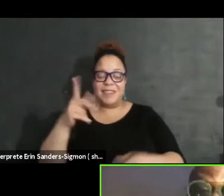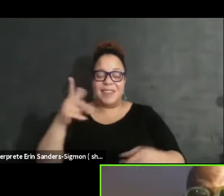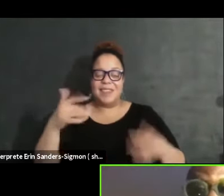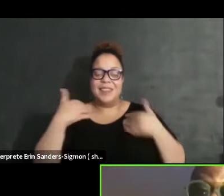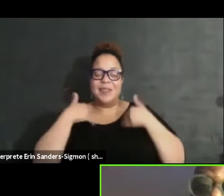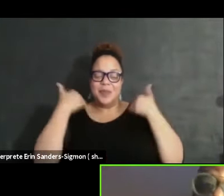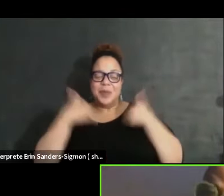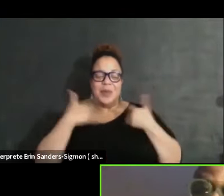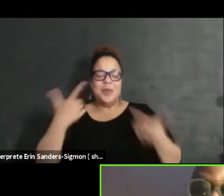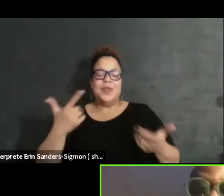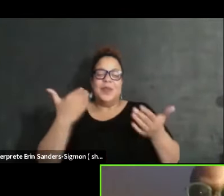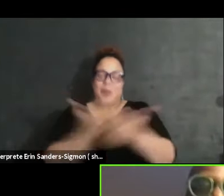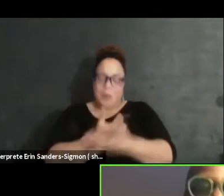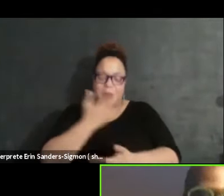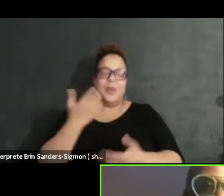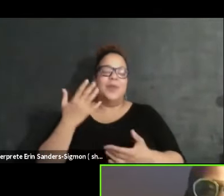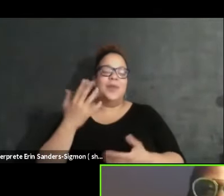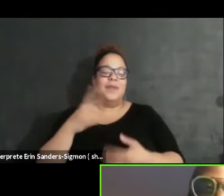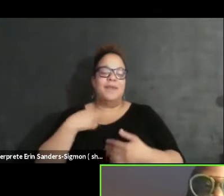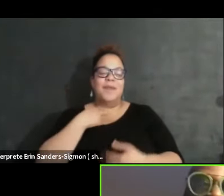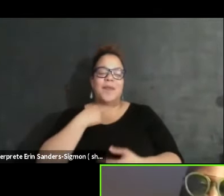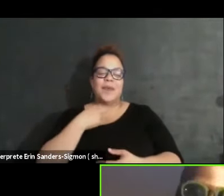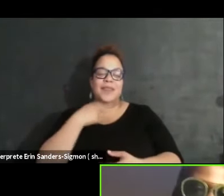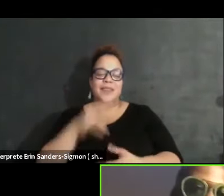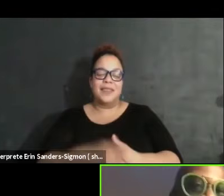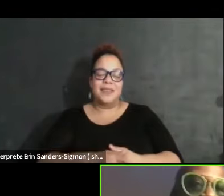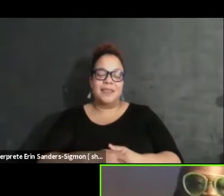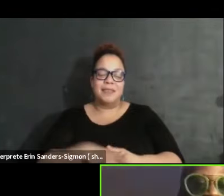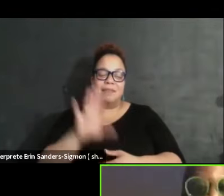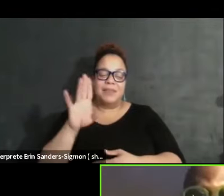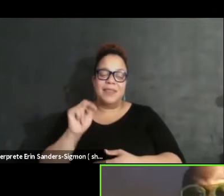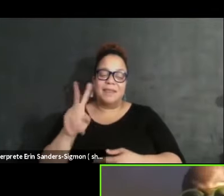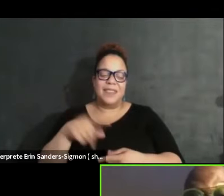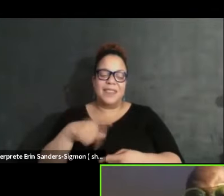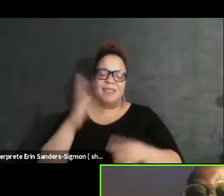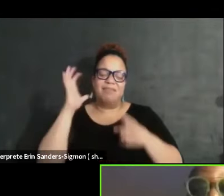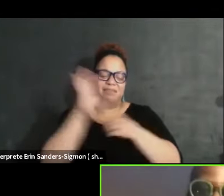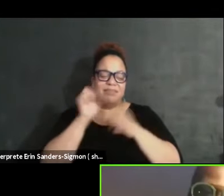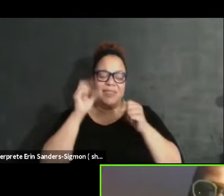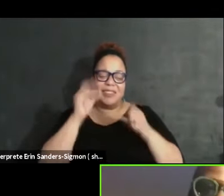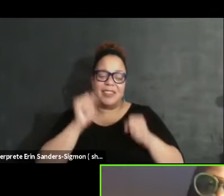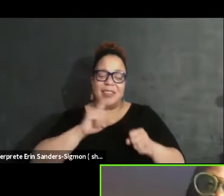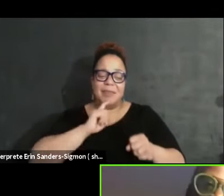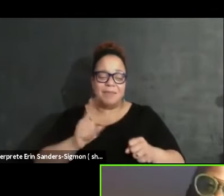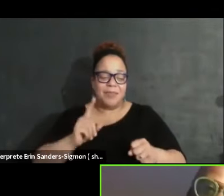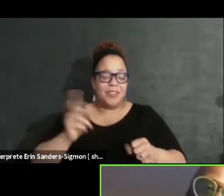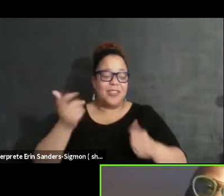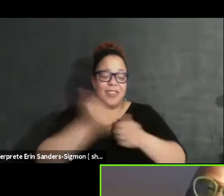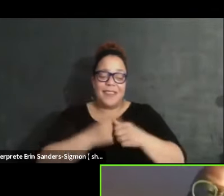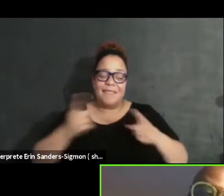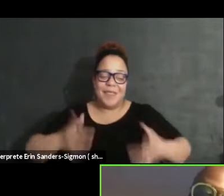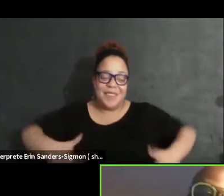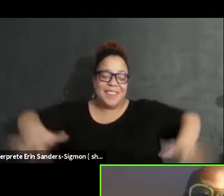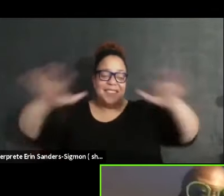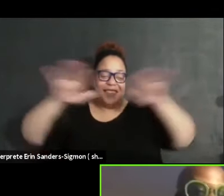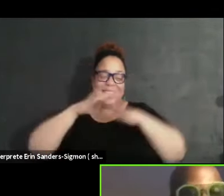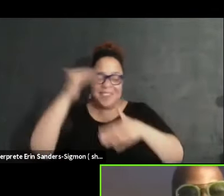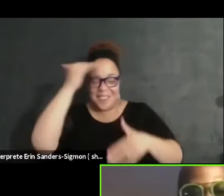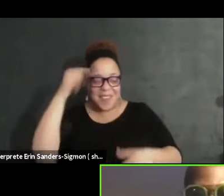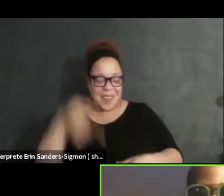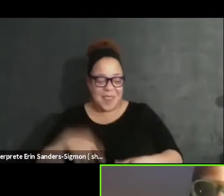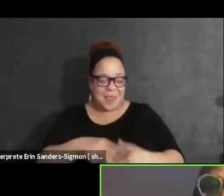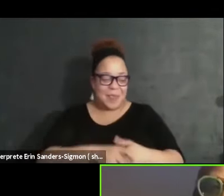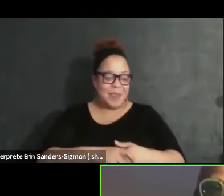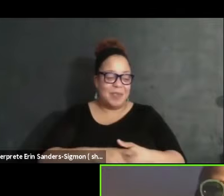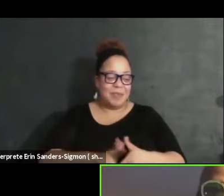everybody in my fucking building knows it. So shout out to Noise Complaints, shout out to Noise Ordinances, shout